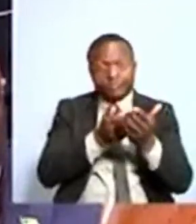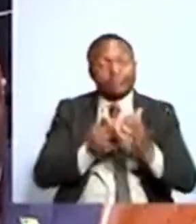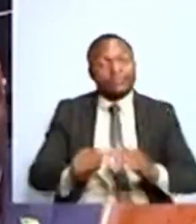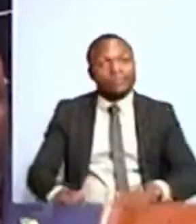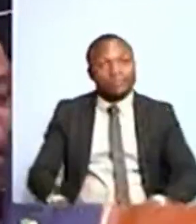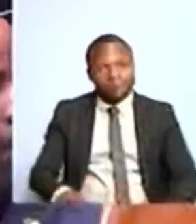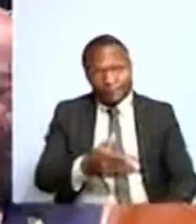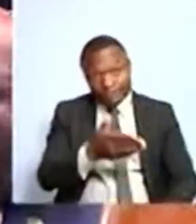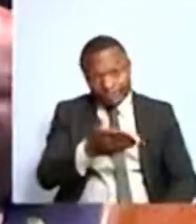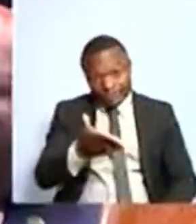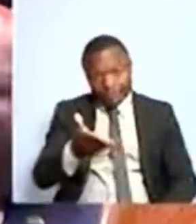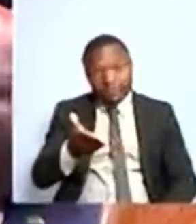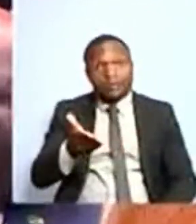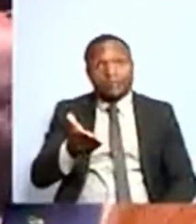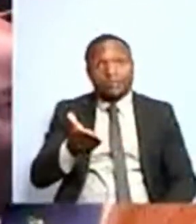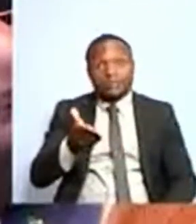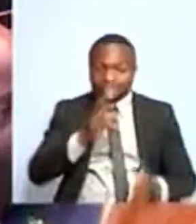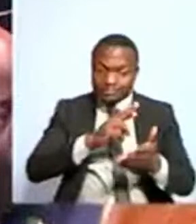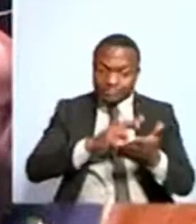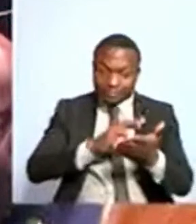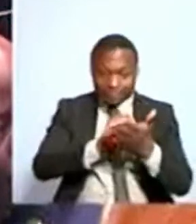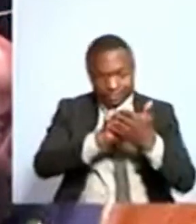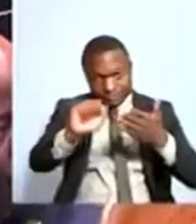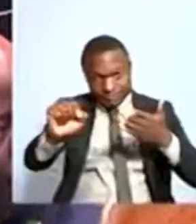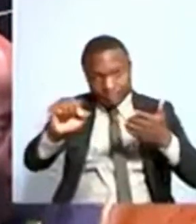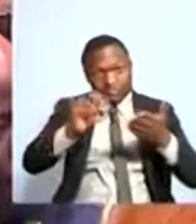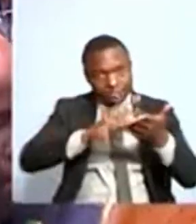there is text which reads as follows.